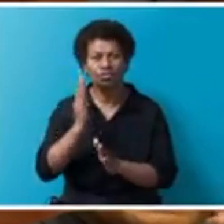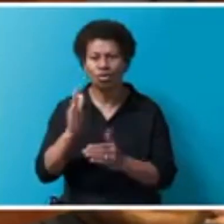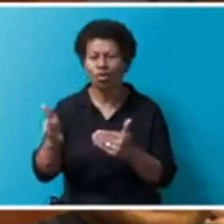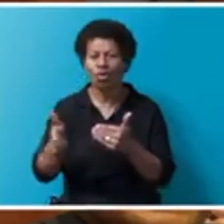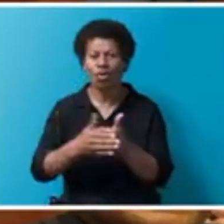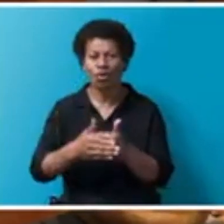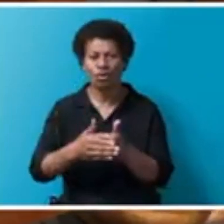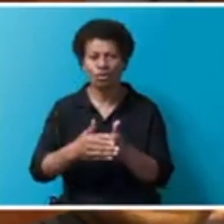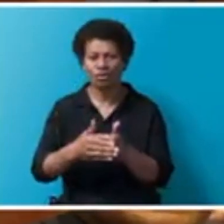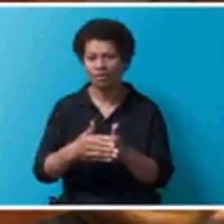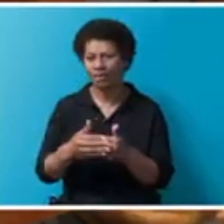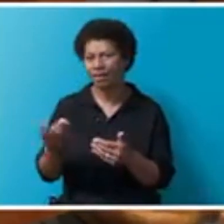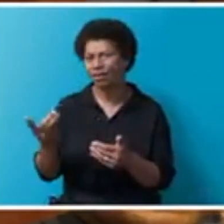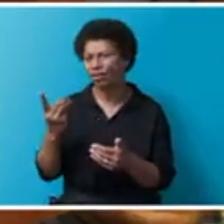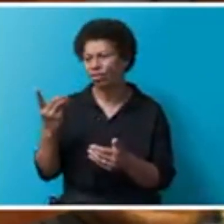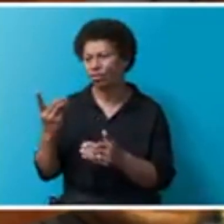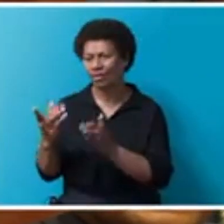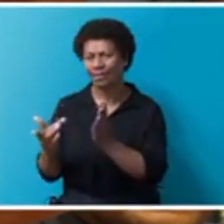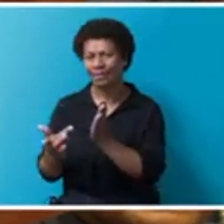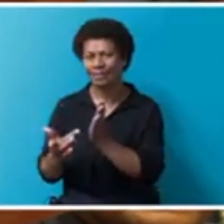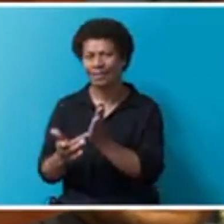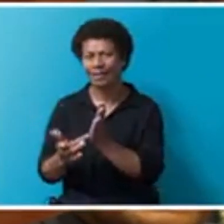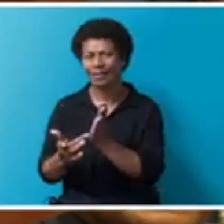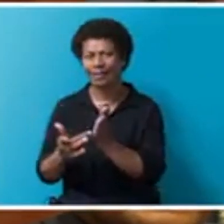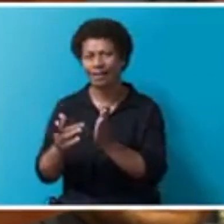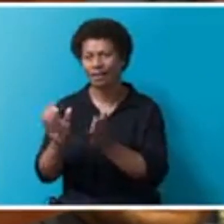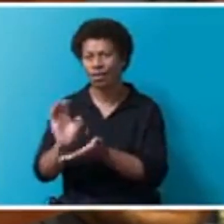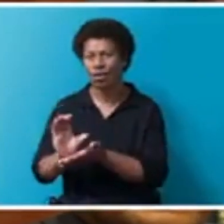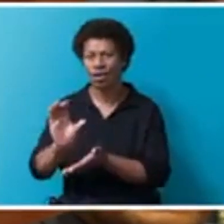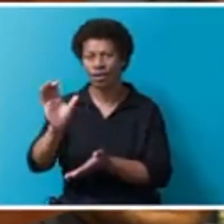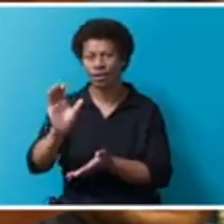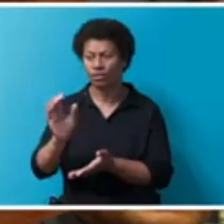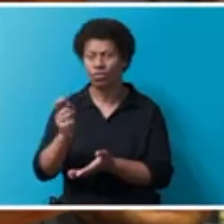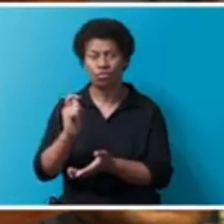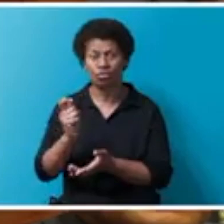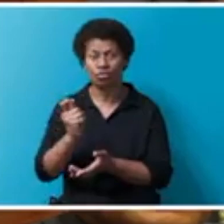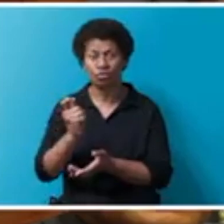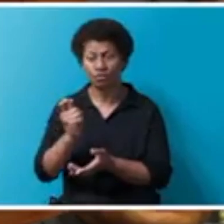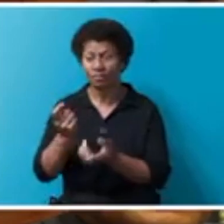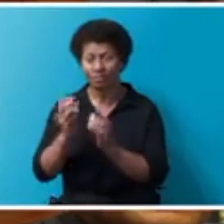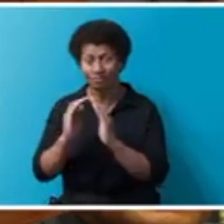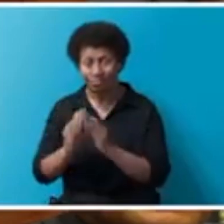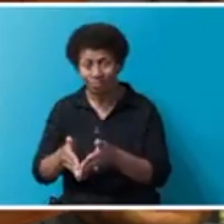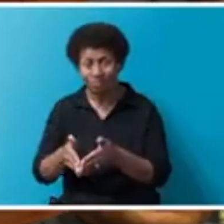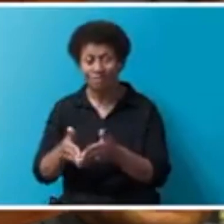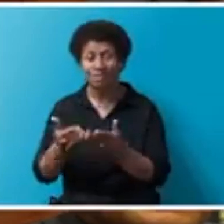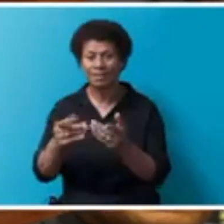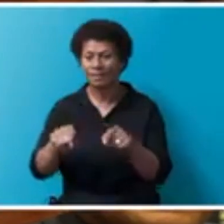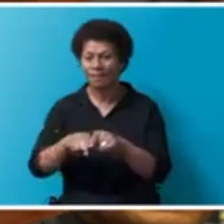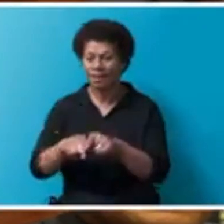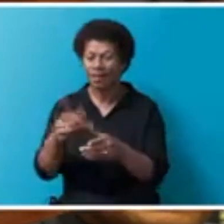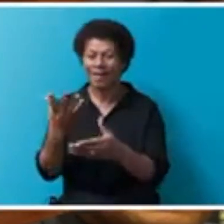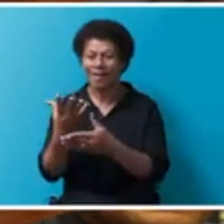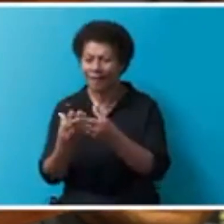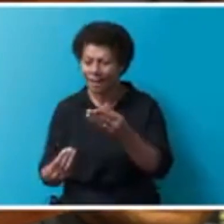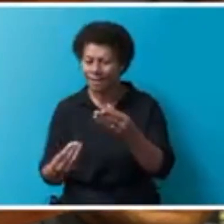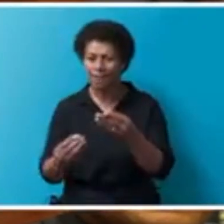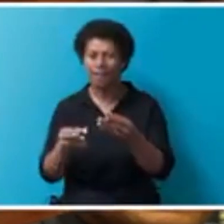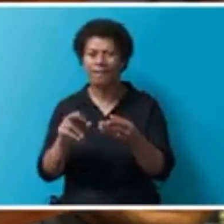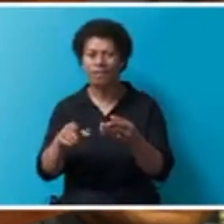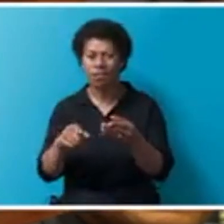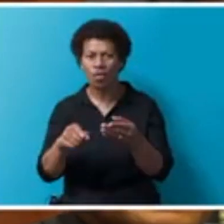the opening of the technical colleges, and the sudden closure of the technical colleges left a gaping gap in Tibet.